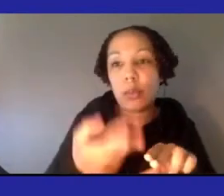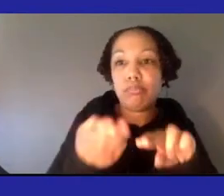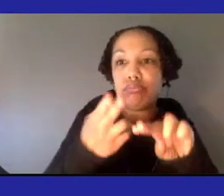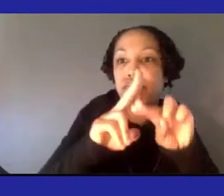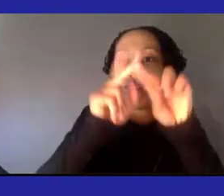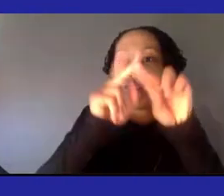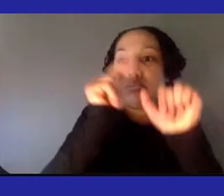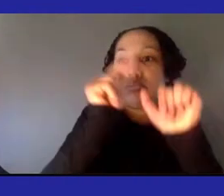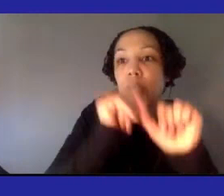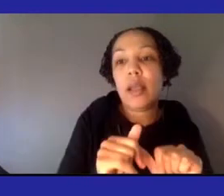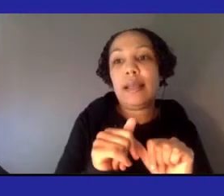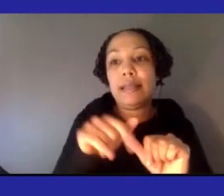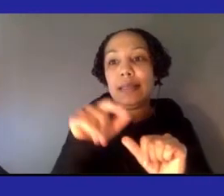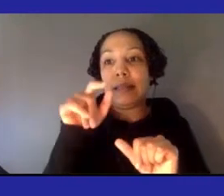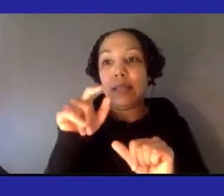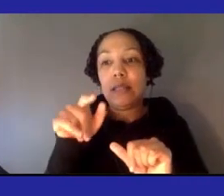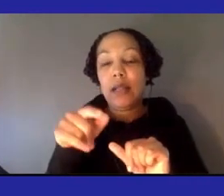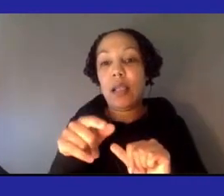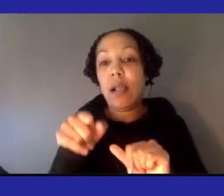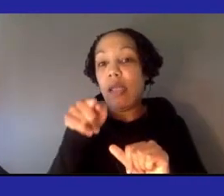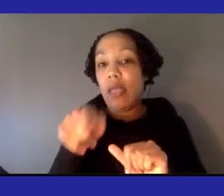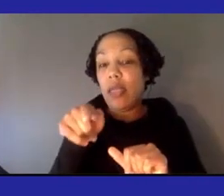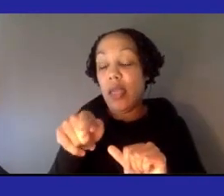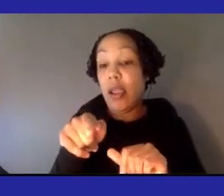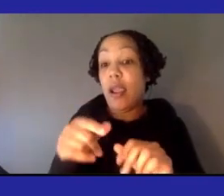therefore, have a higher rate of premature death,